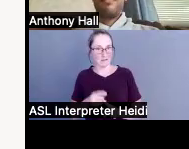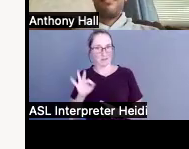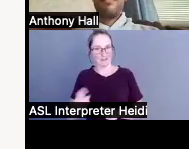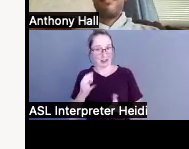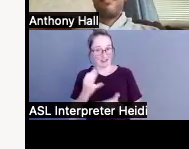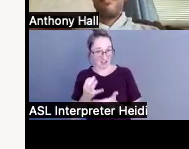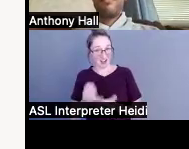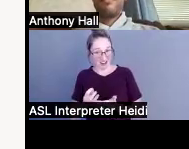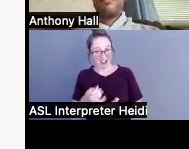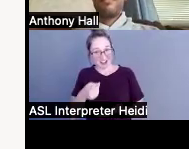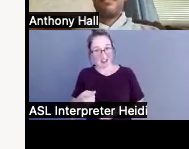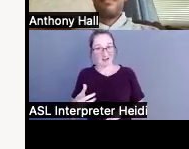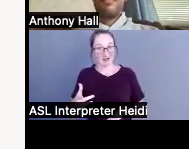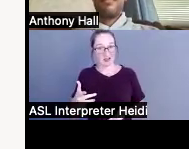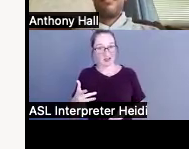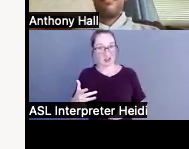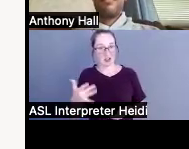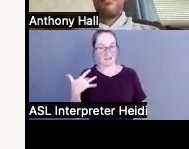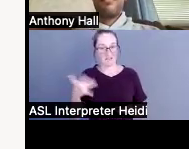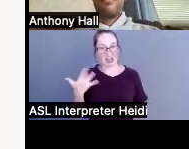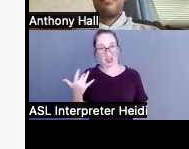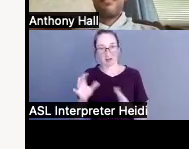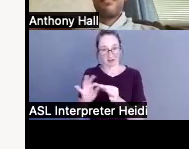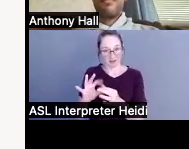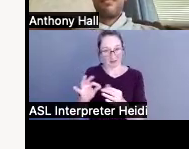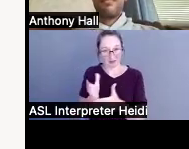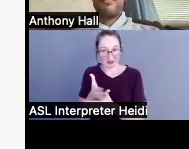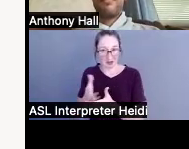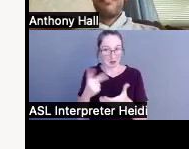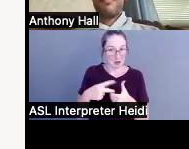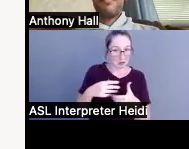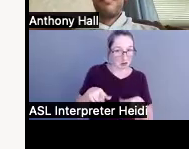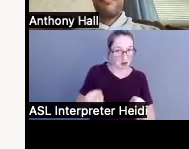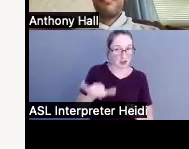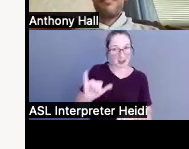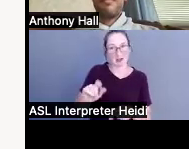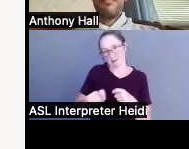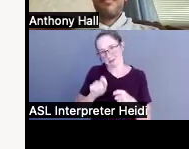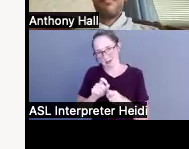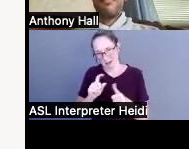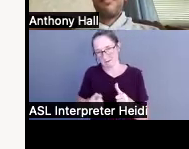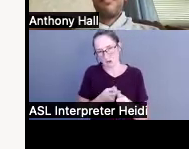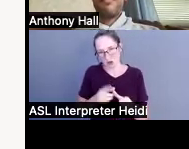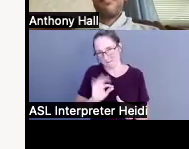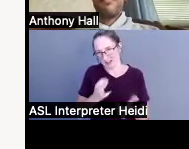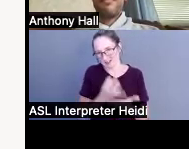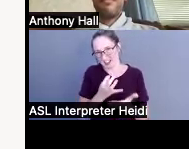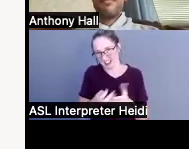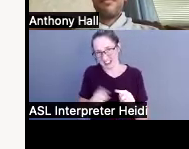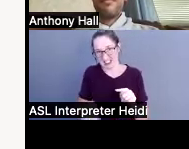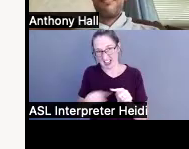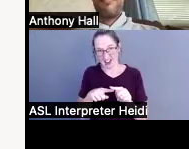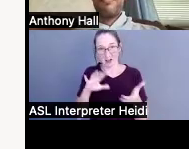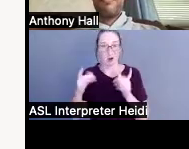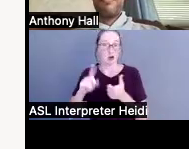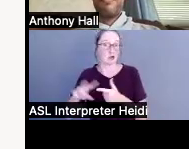there some dissonance between participants during that, particularly during the first flex funding cycle, opposed